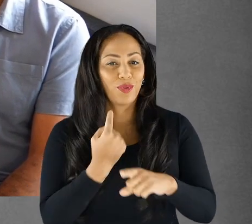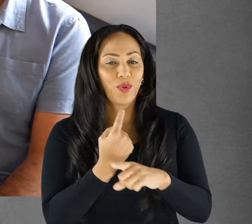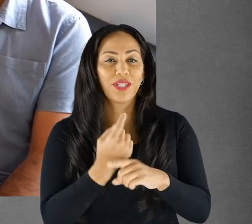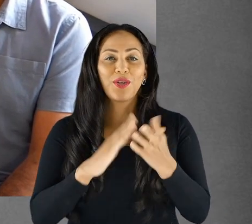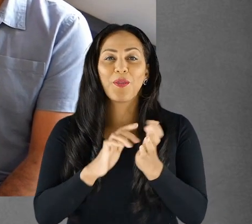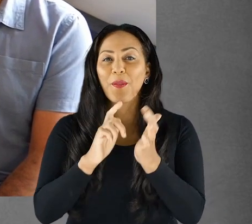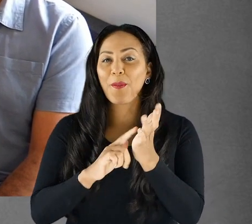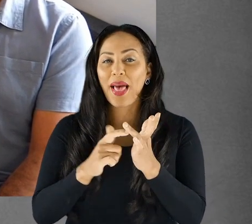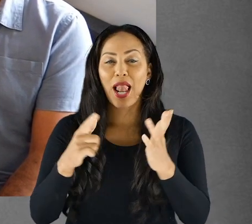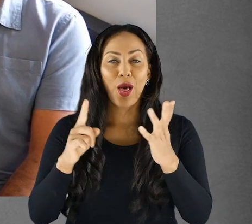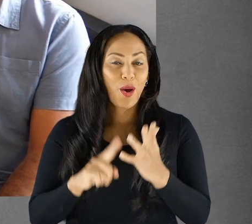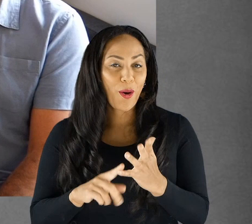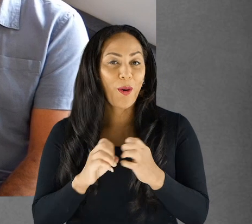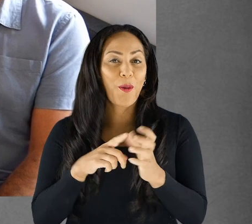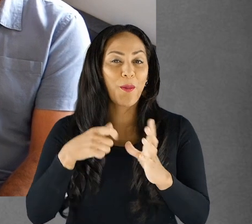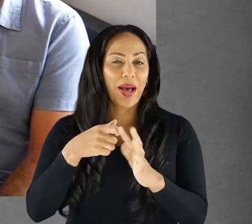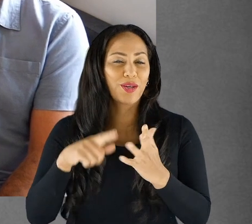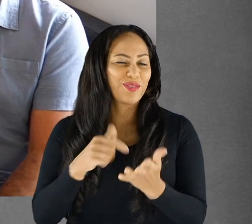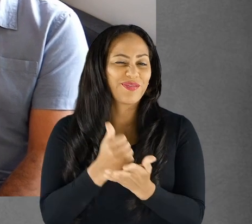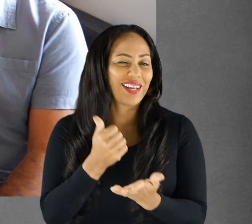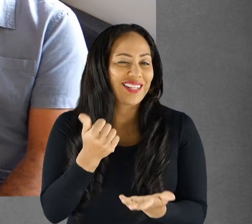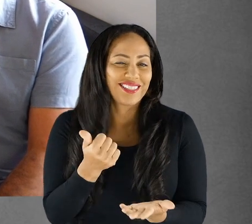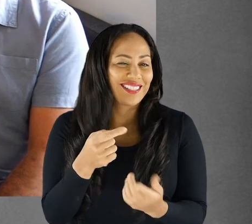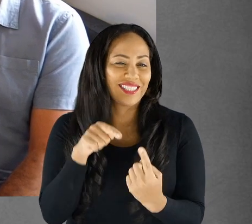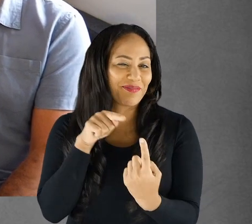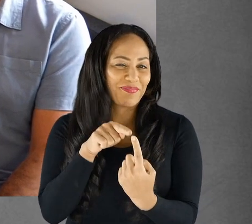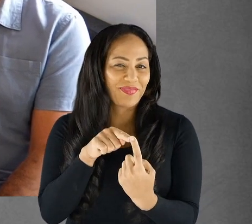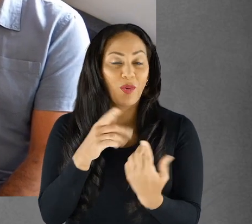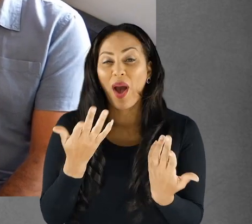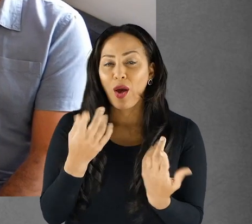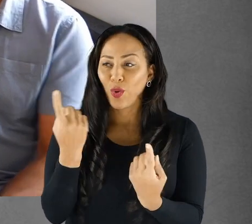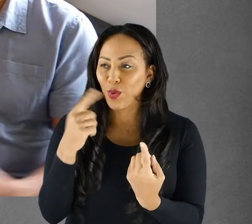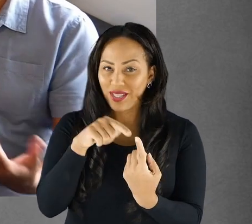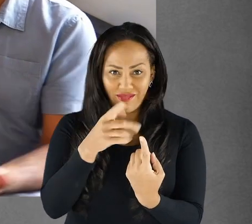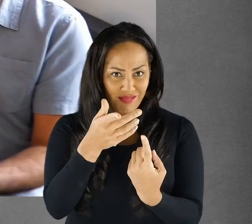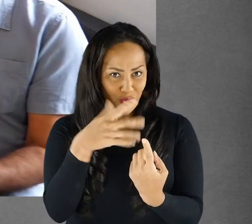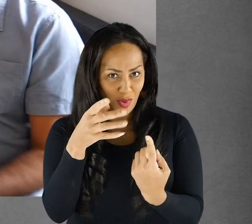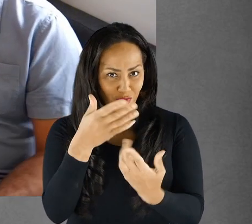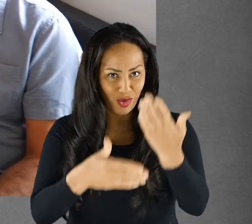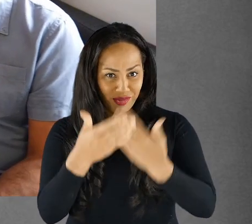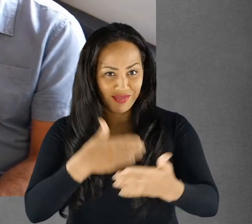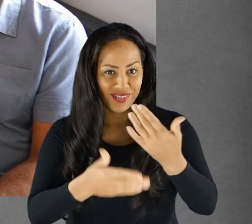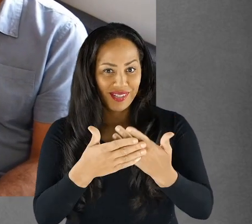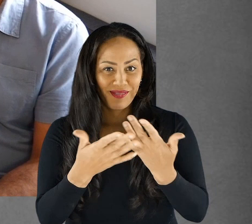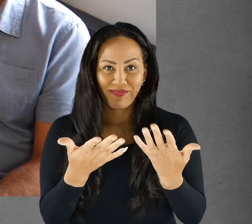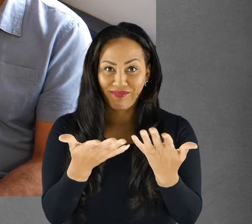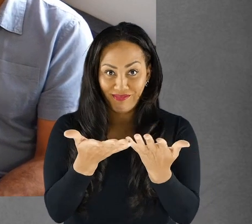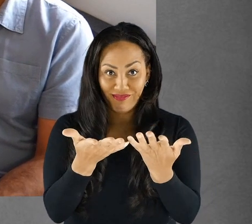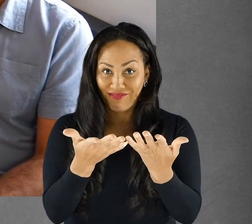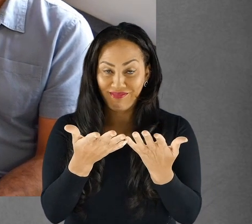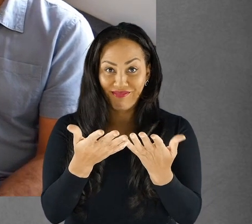to Mellow Baku, the fantastic Mellow Baku, who is, well, actually, do you want